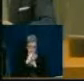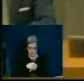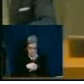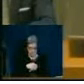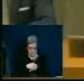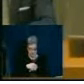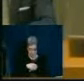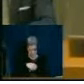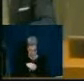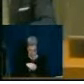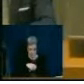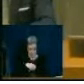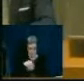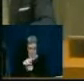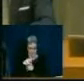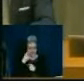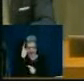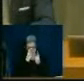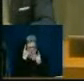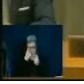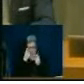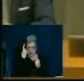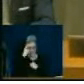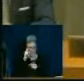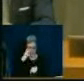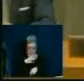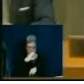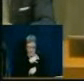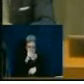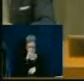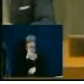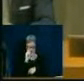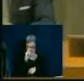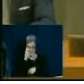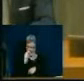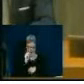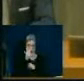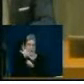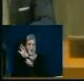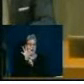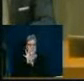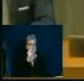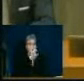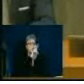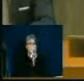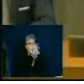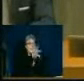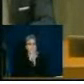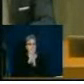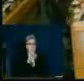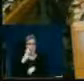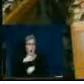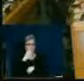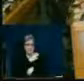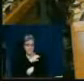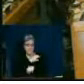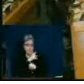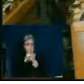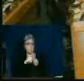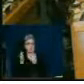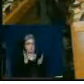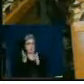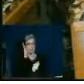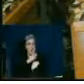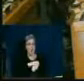on page 2, consideration of a resolution of the Commission of Knox County, Tennessee, reappointing commissioners to serve on